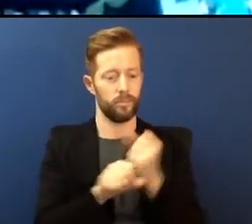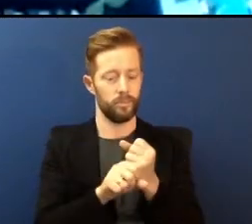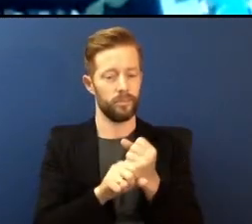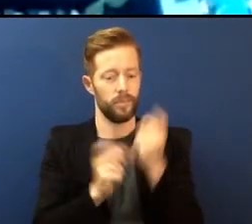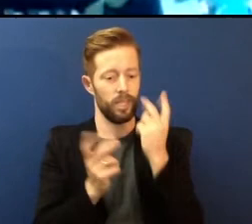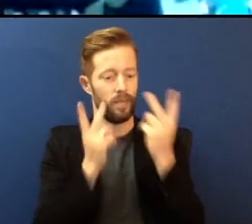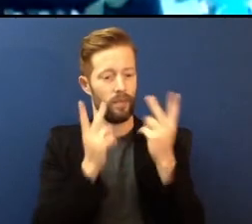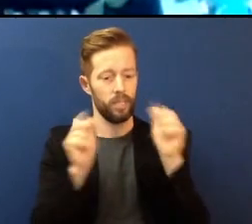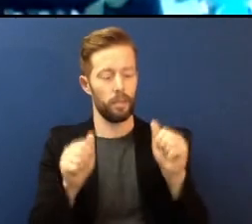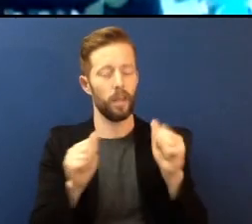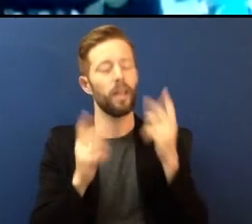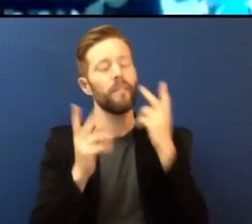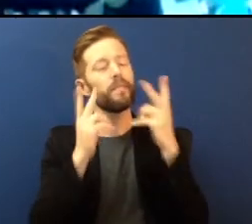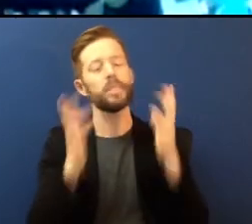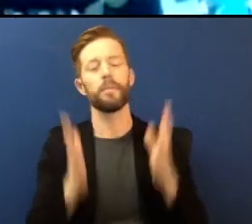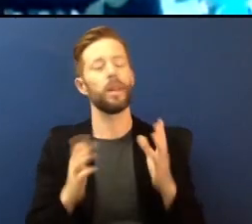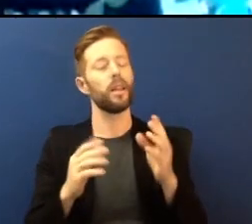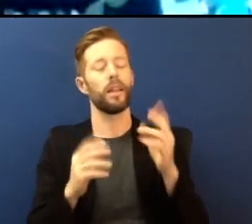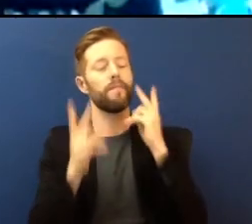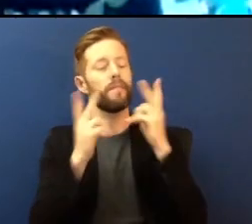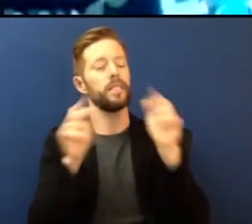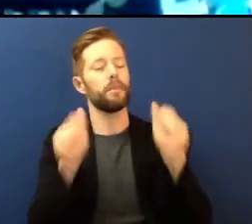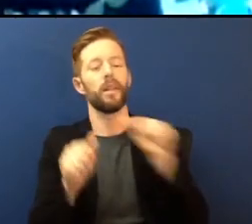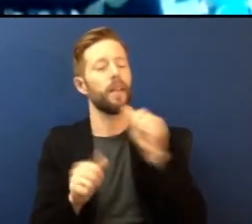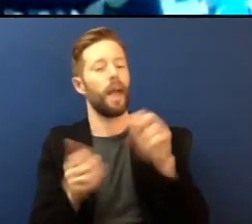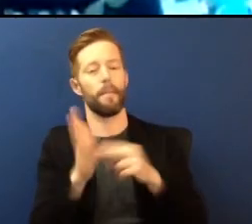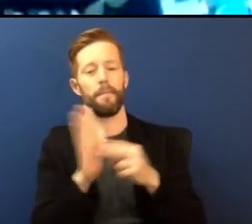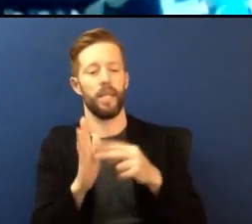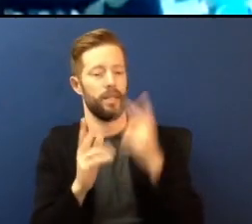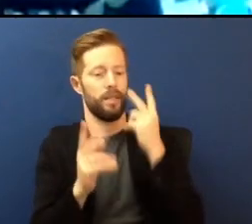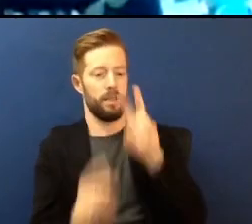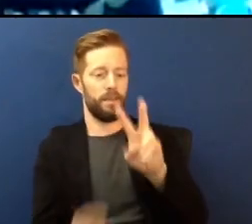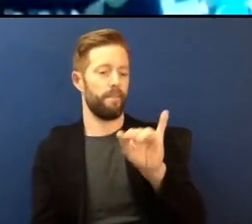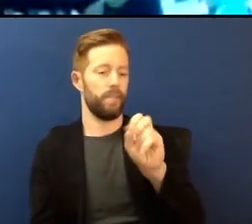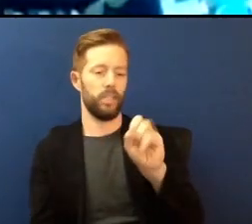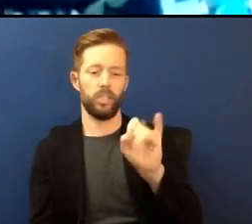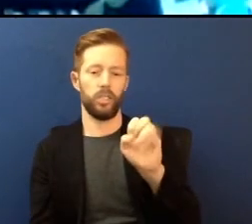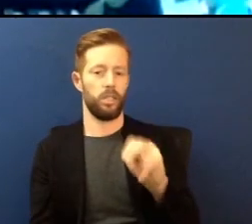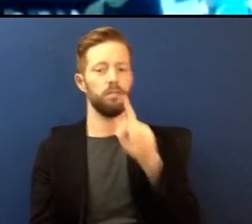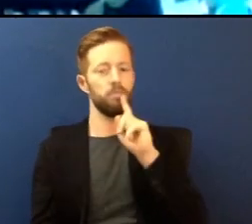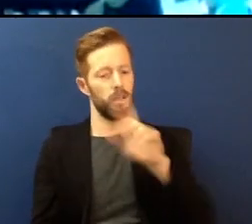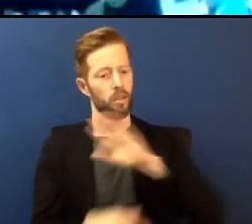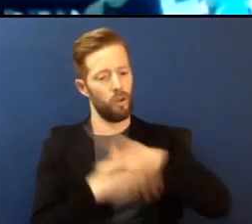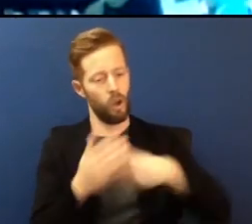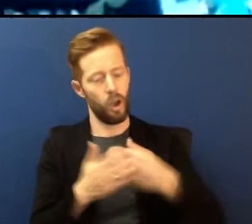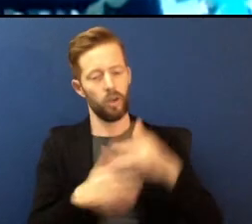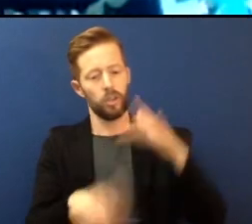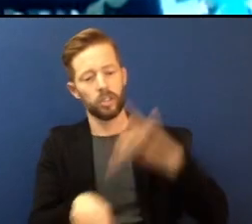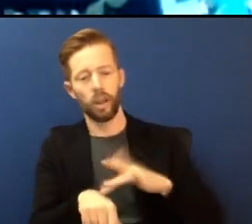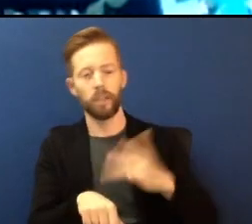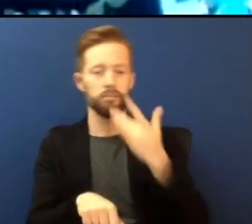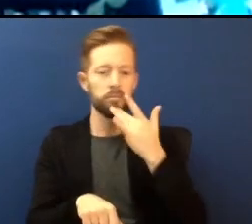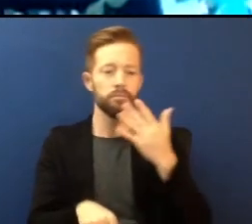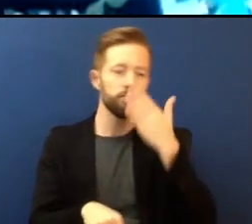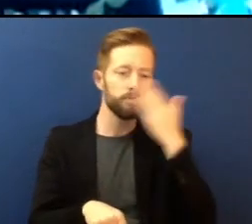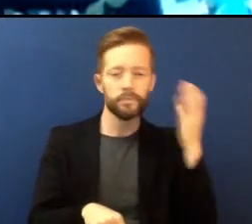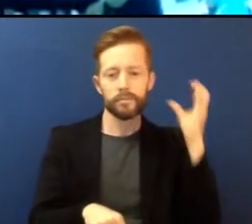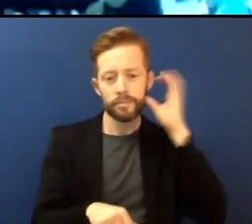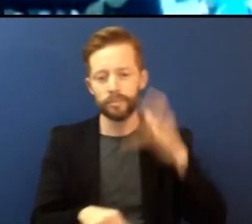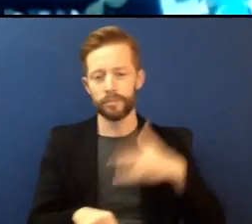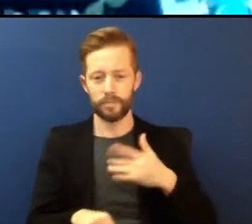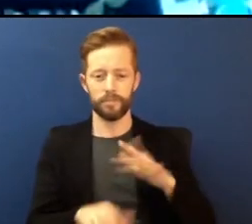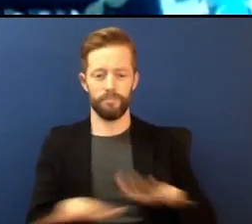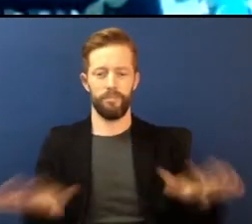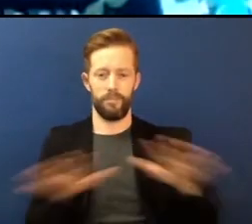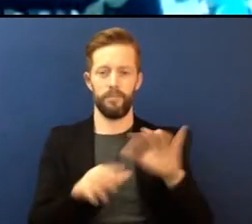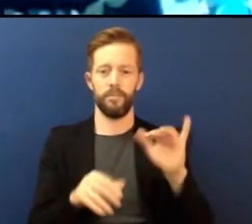them? When you say visible, you think vision, but visible is not just vision. It's all your senses and all your understandings